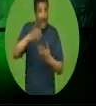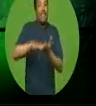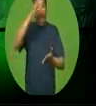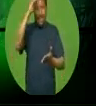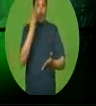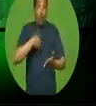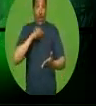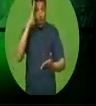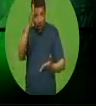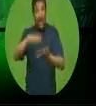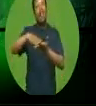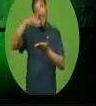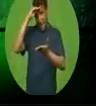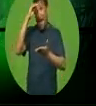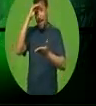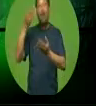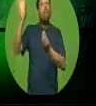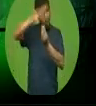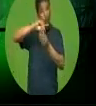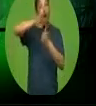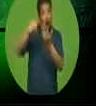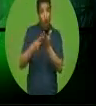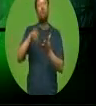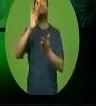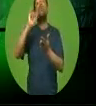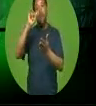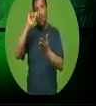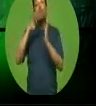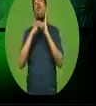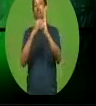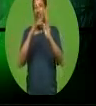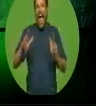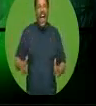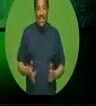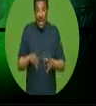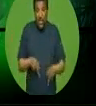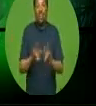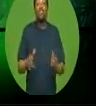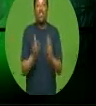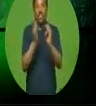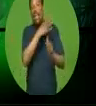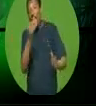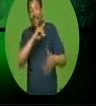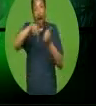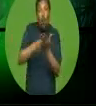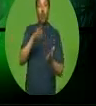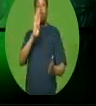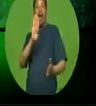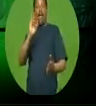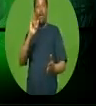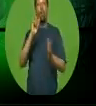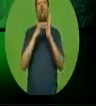lesson, we will learn more about the Uni-Modal agricultural strategy and about the bimodal